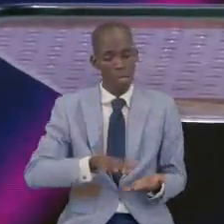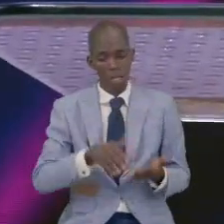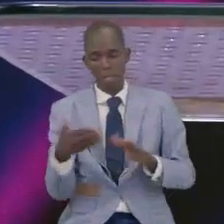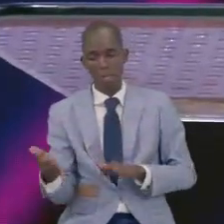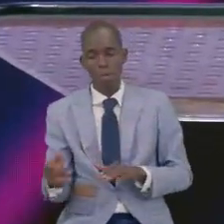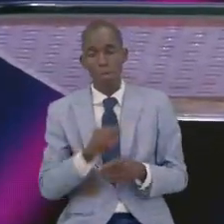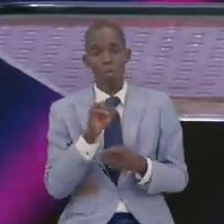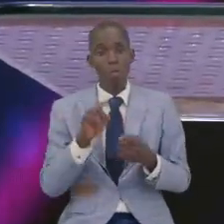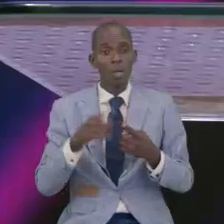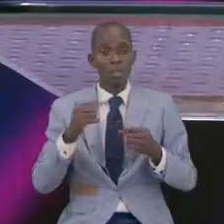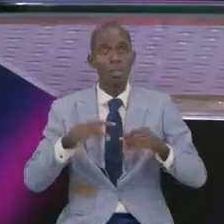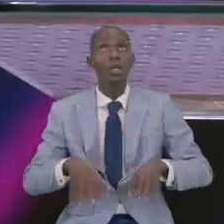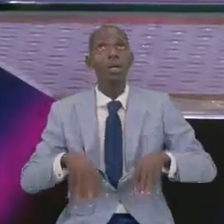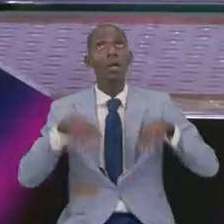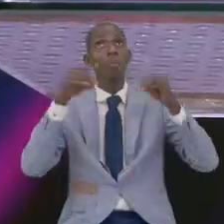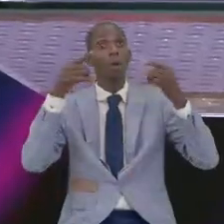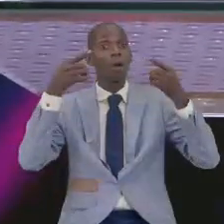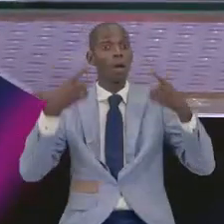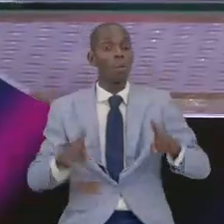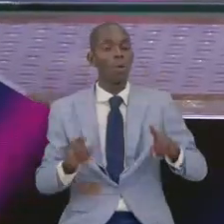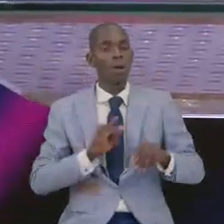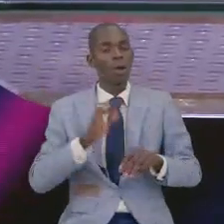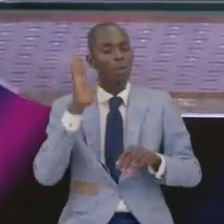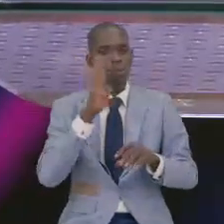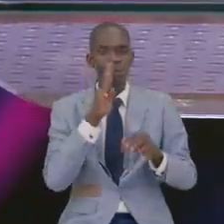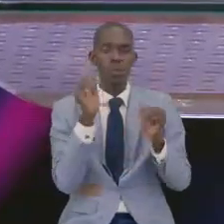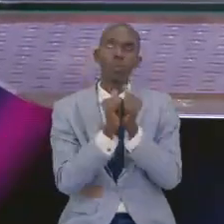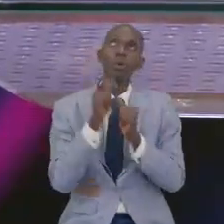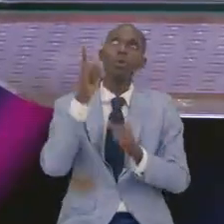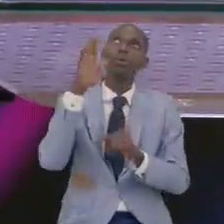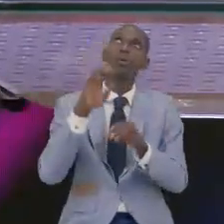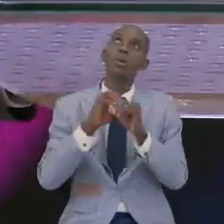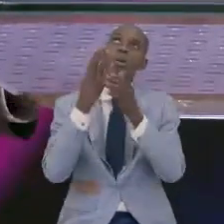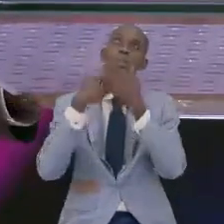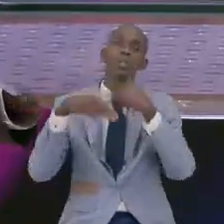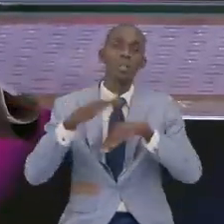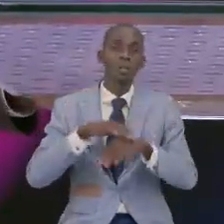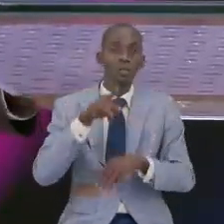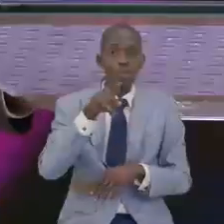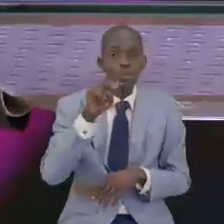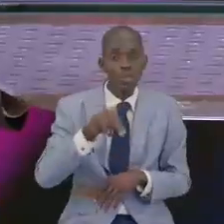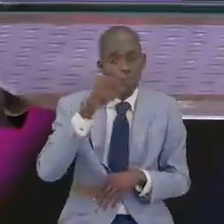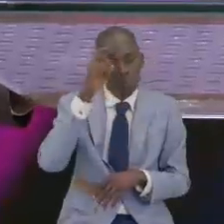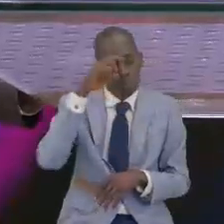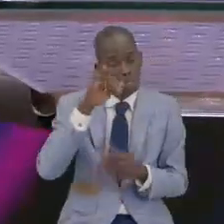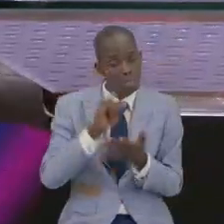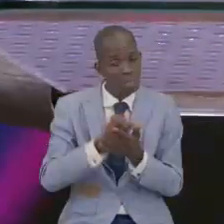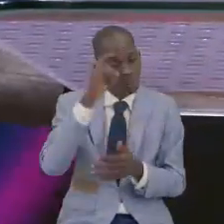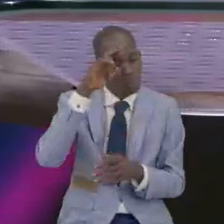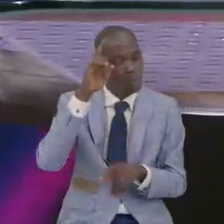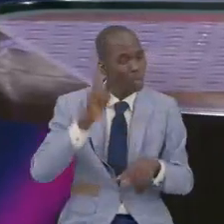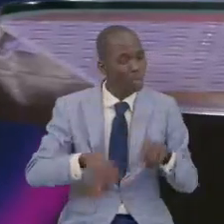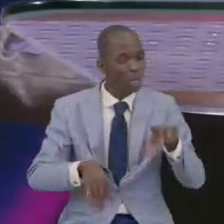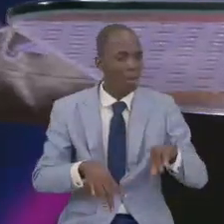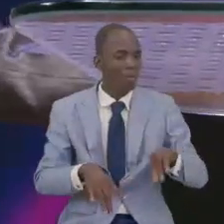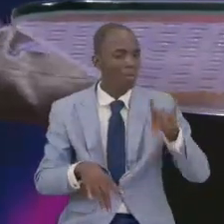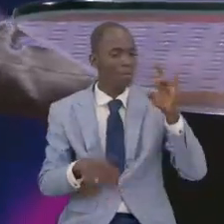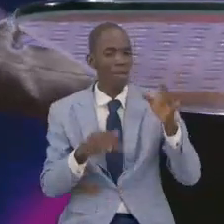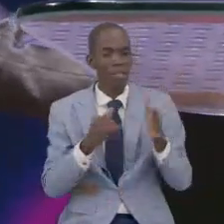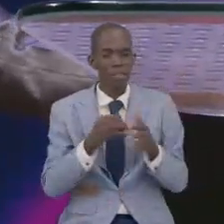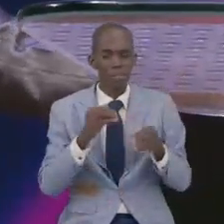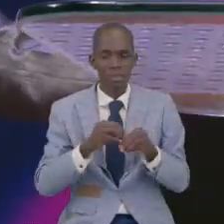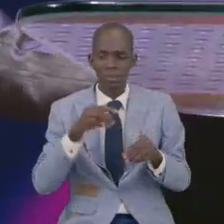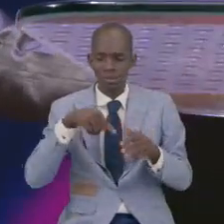the rapture happens, I will be with God in heaven. It needs wisdom, but that wisdom cannot be found in the sea, in